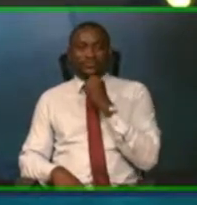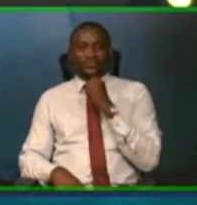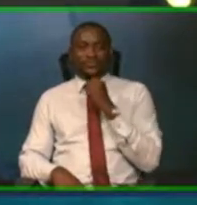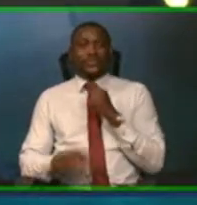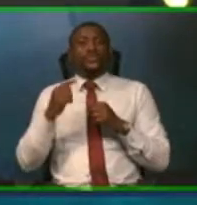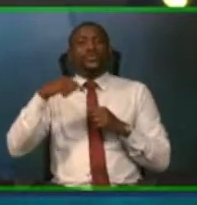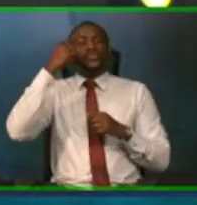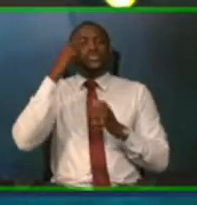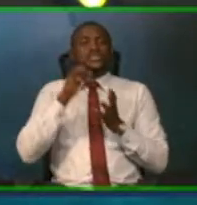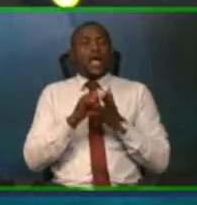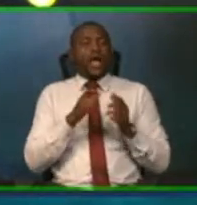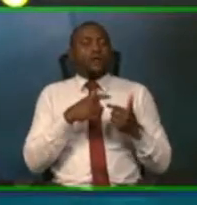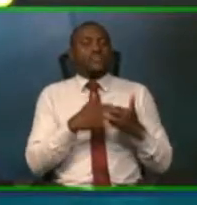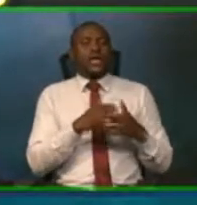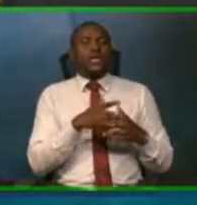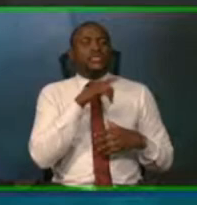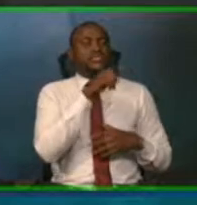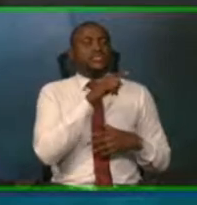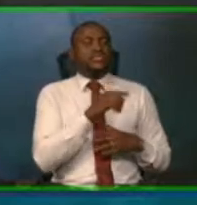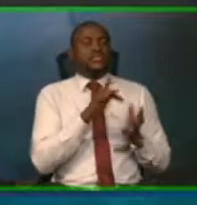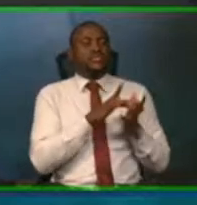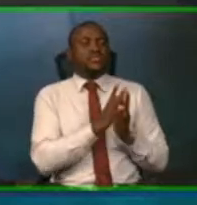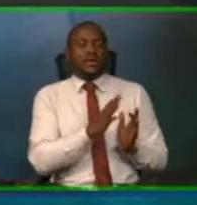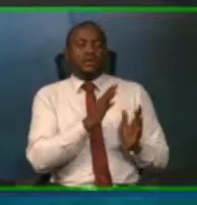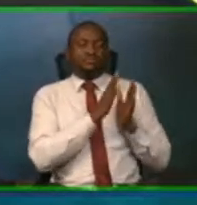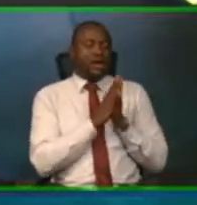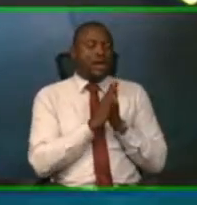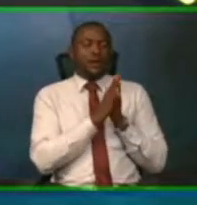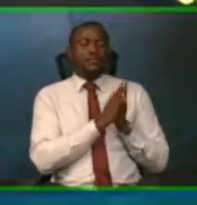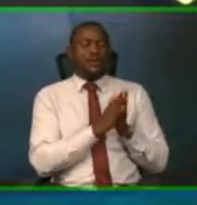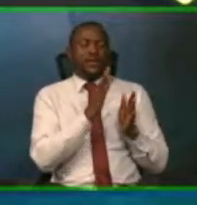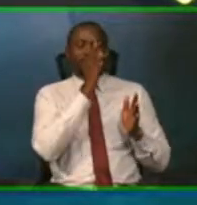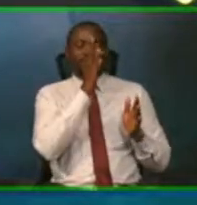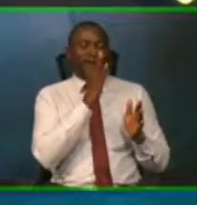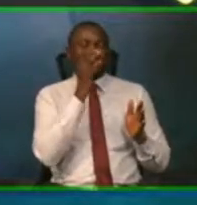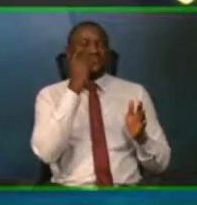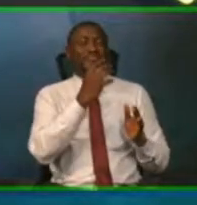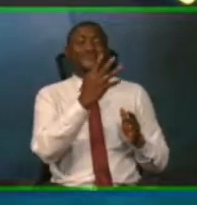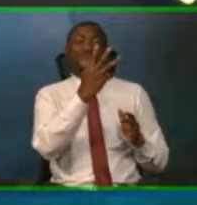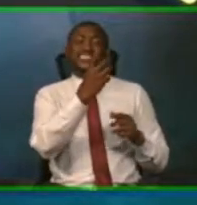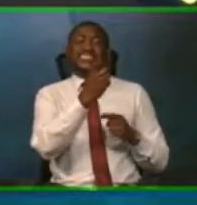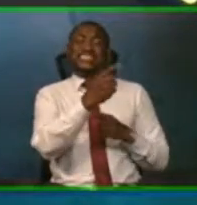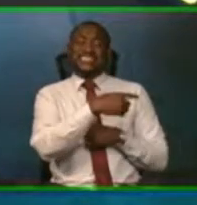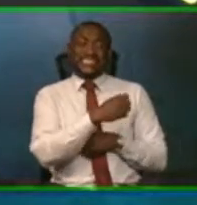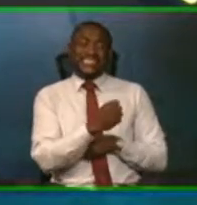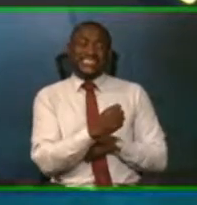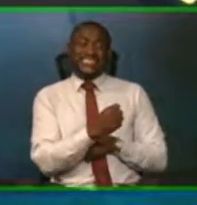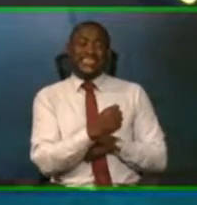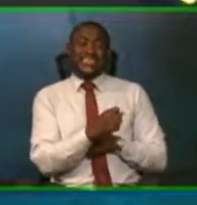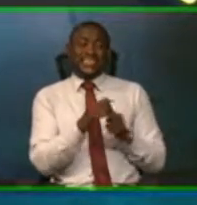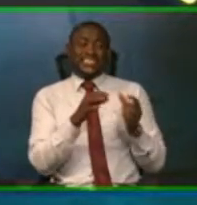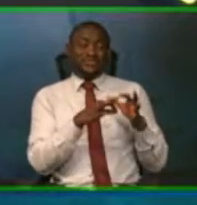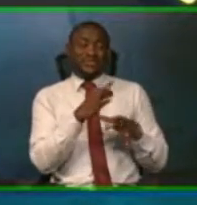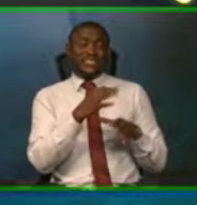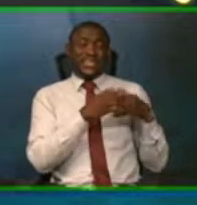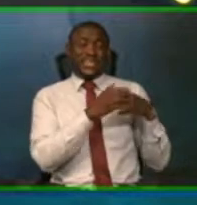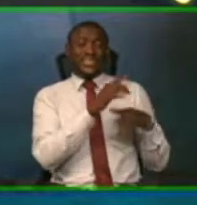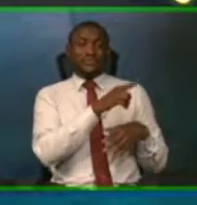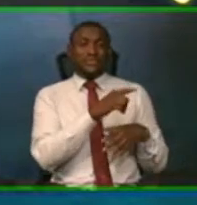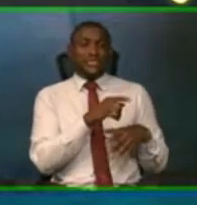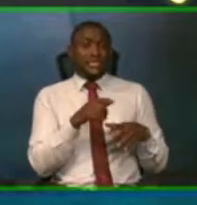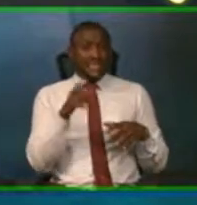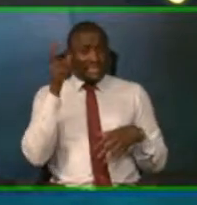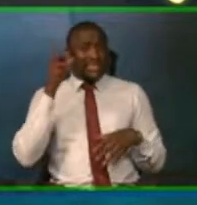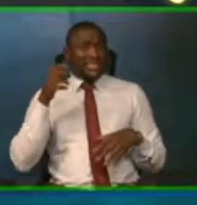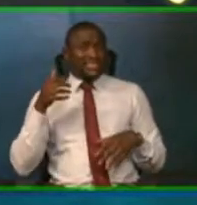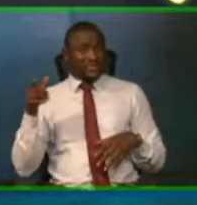You would think that after praying and fasting for 40 days, led by the Spirit, should Satan be able to